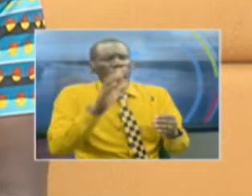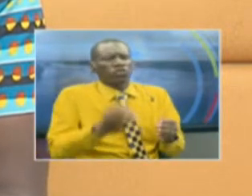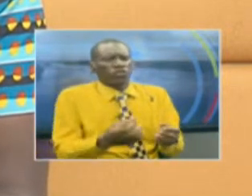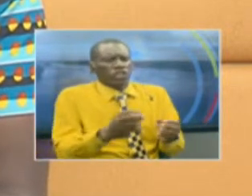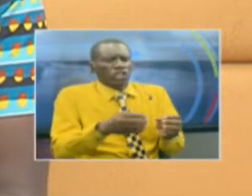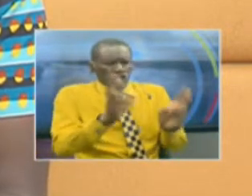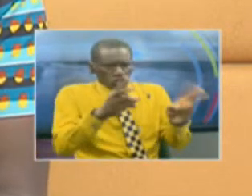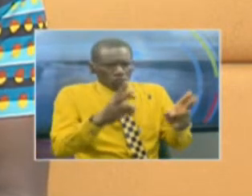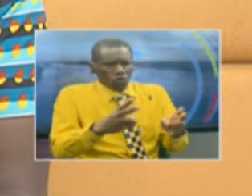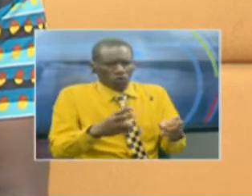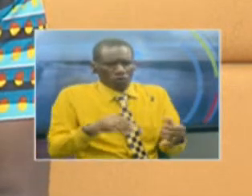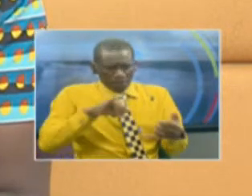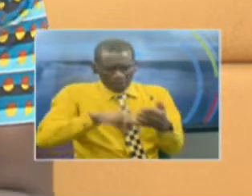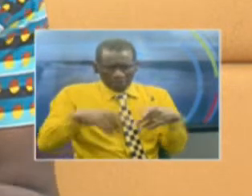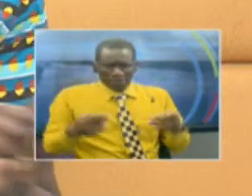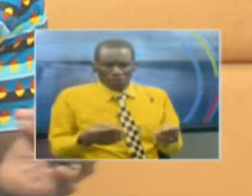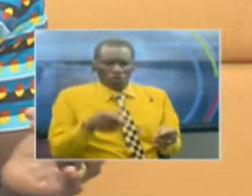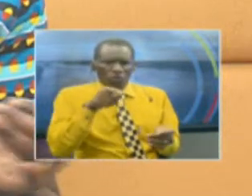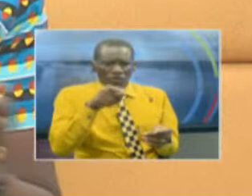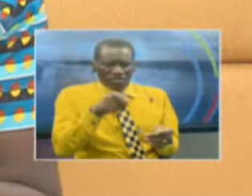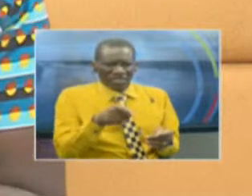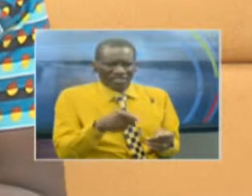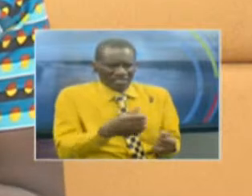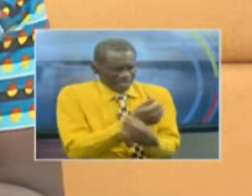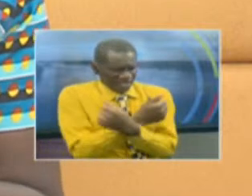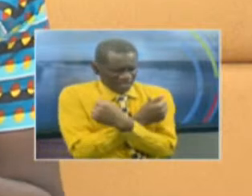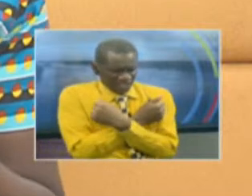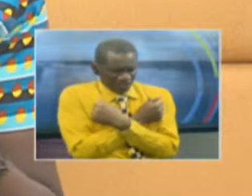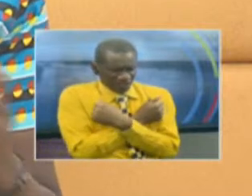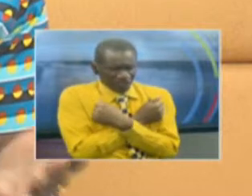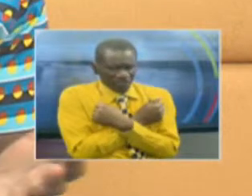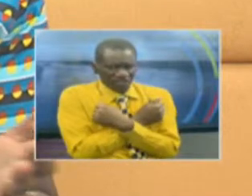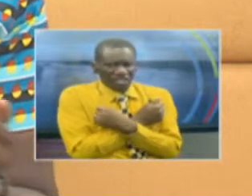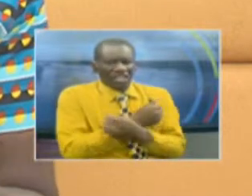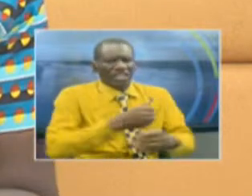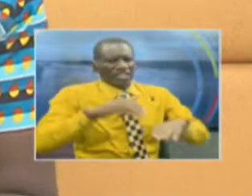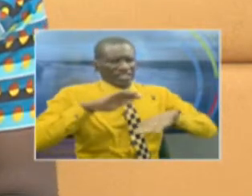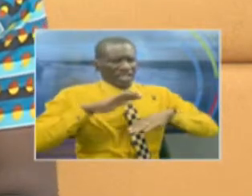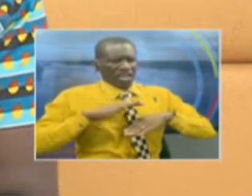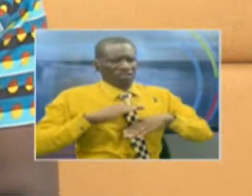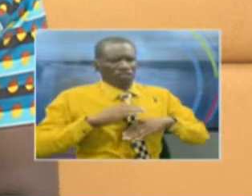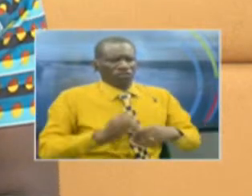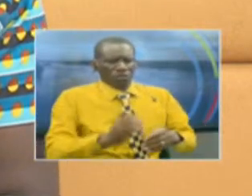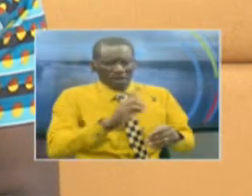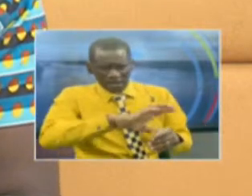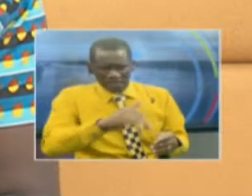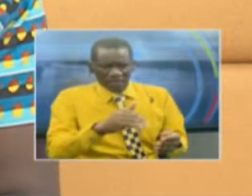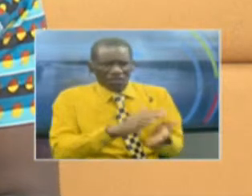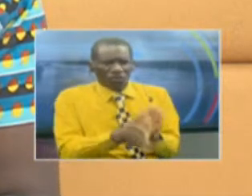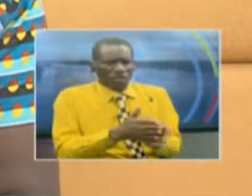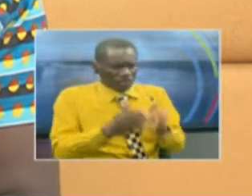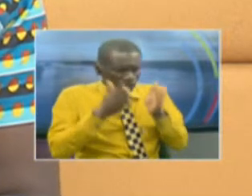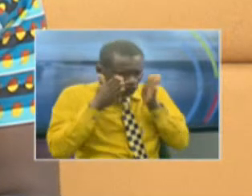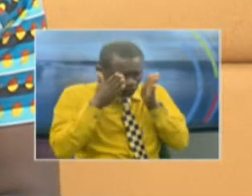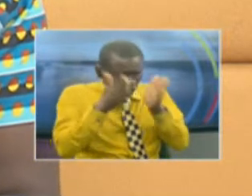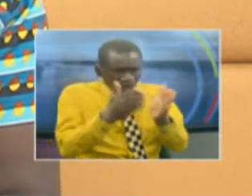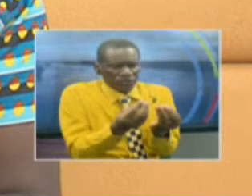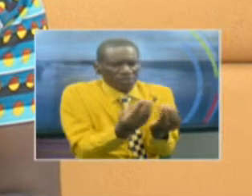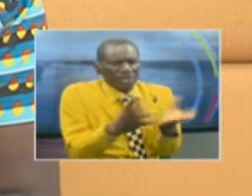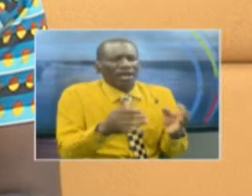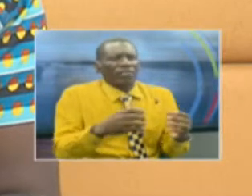Yes. We just think love is enough, or we are fit for each other, without looking at the very many other